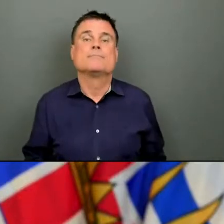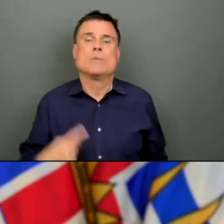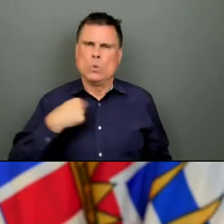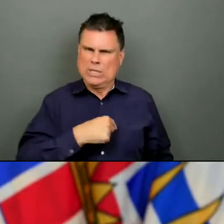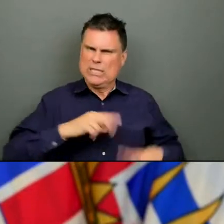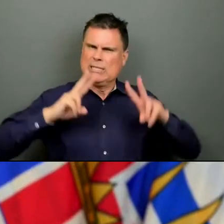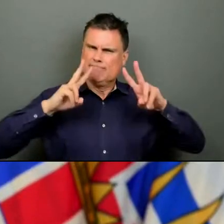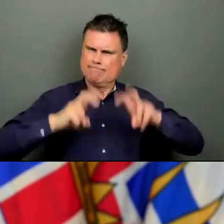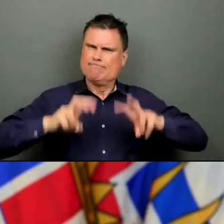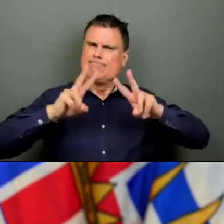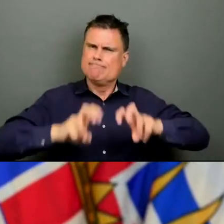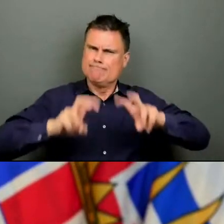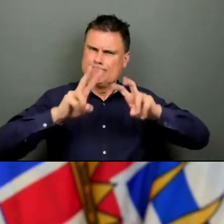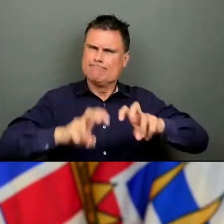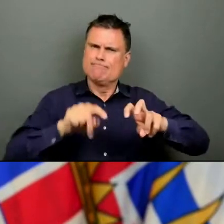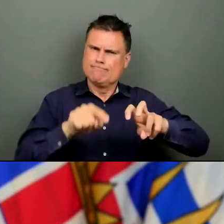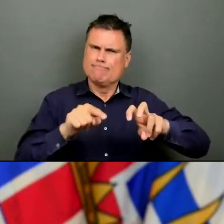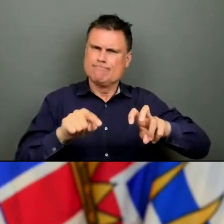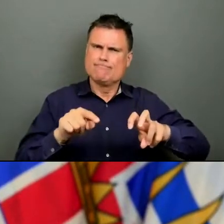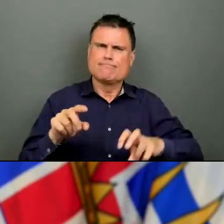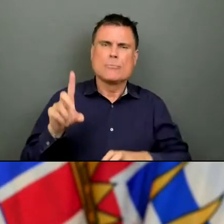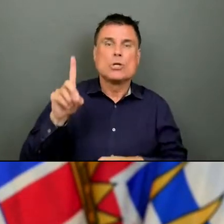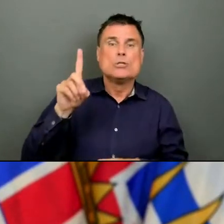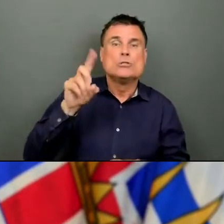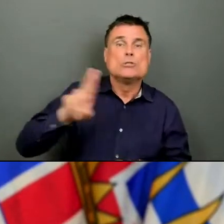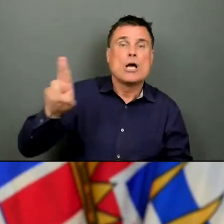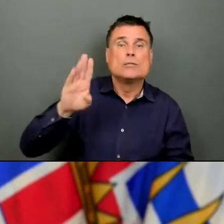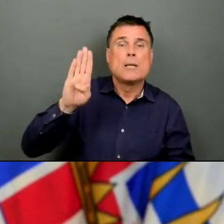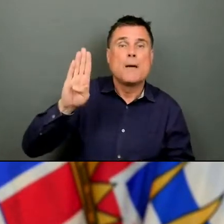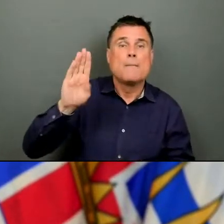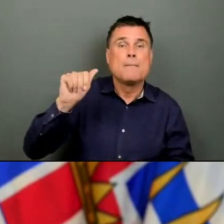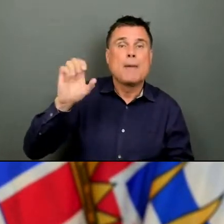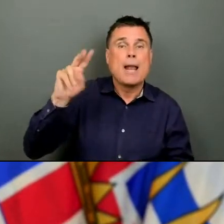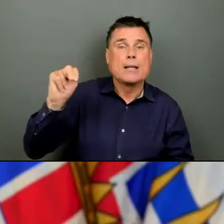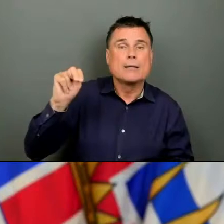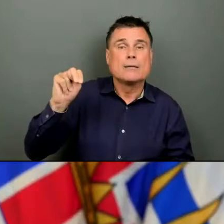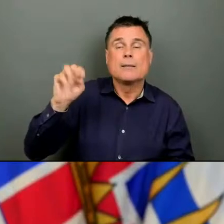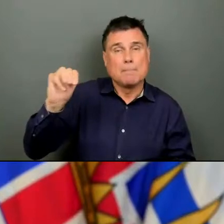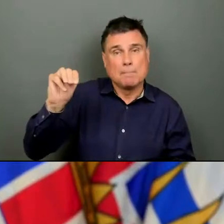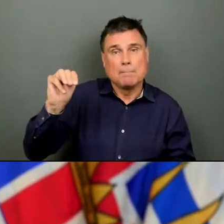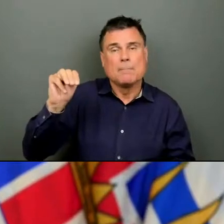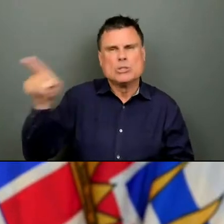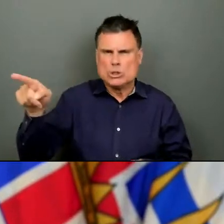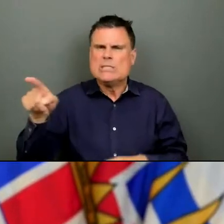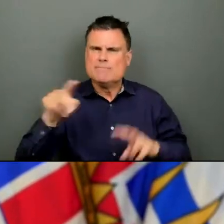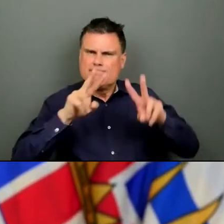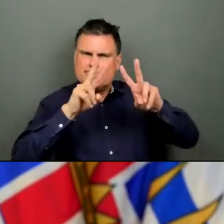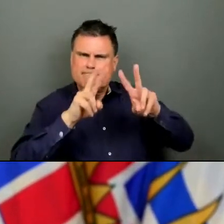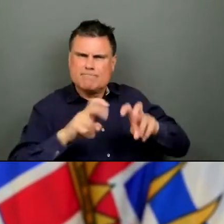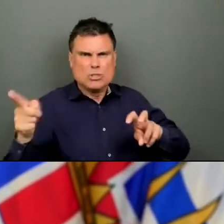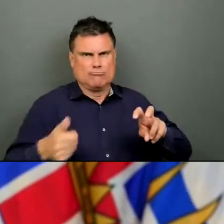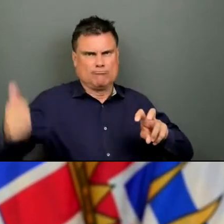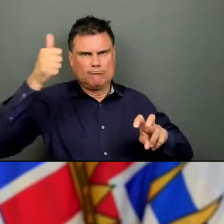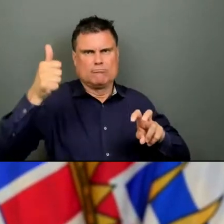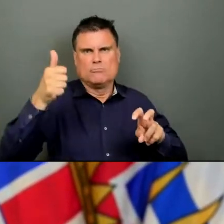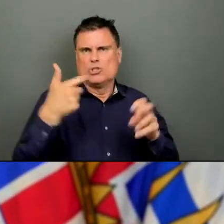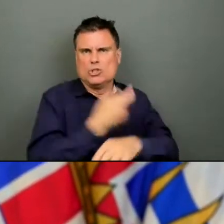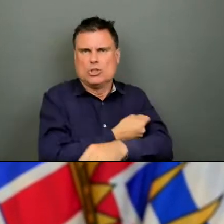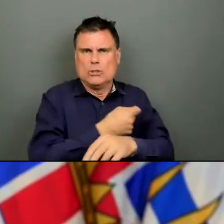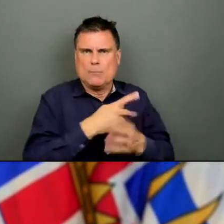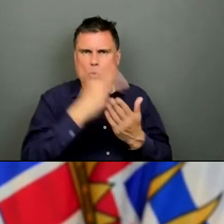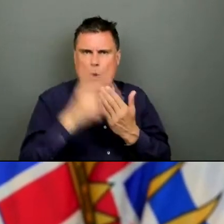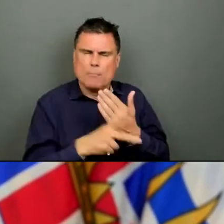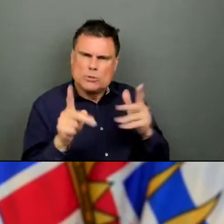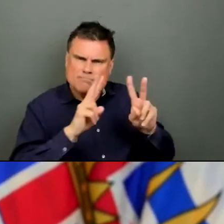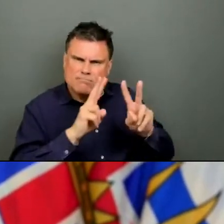we're, Dr. Ballum calls it our ground game, and so we've advanced that in many different fronts. So that is connecting